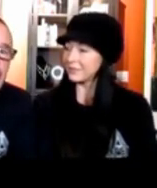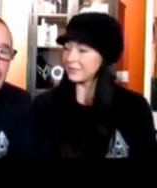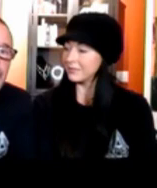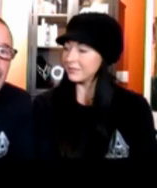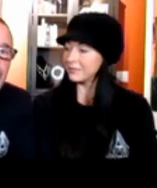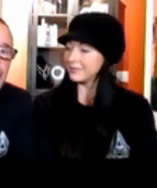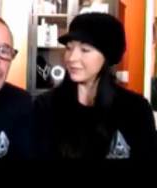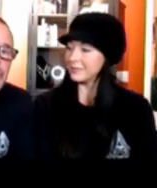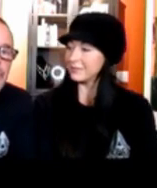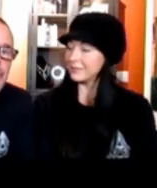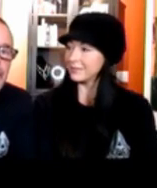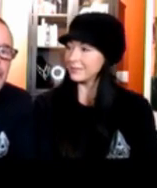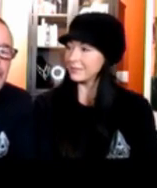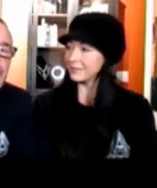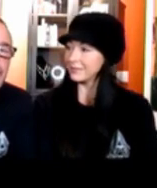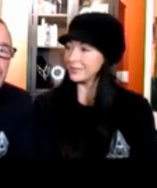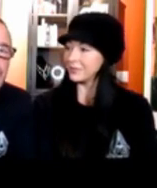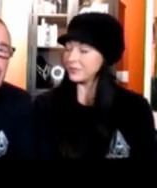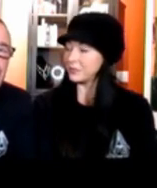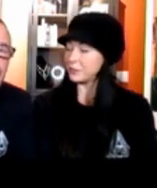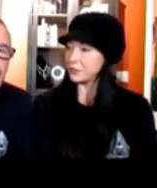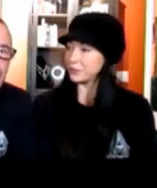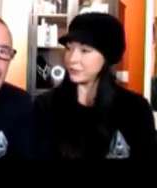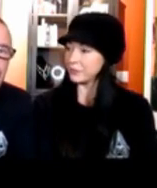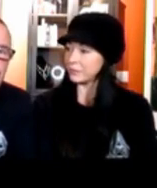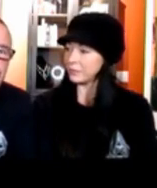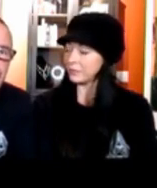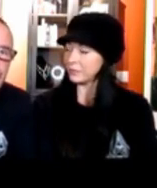California, you can send an email to us at